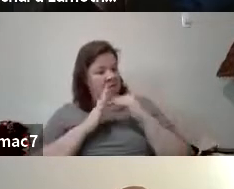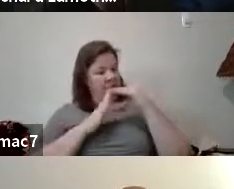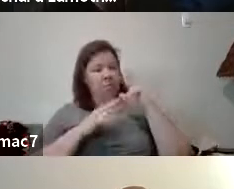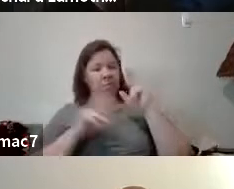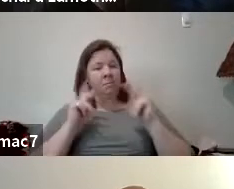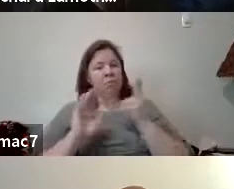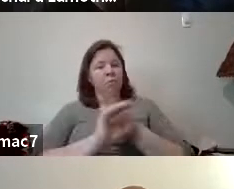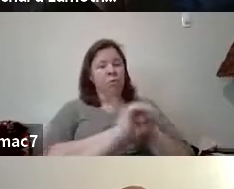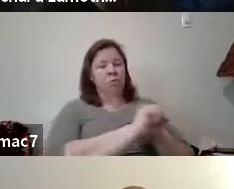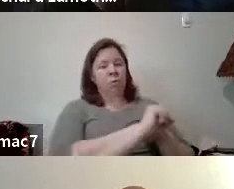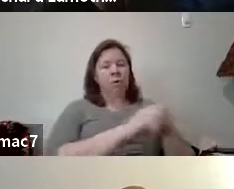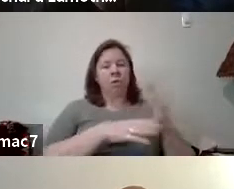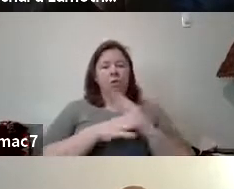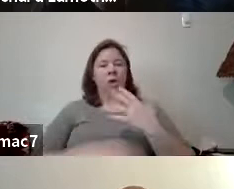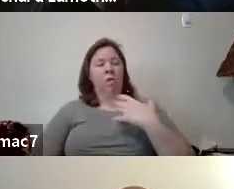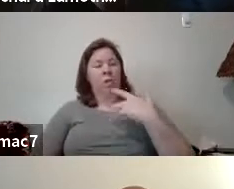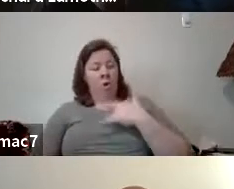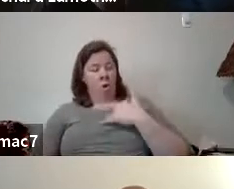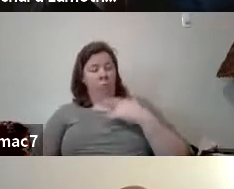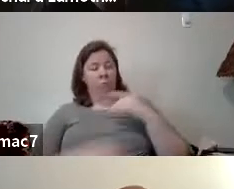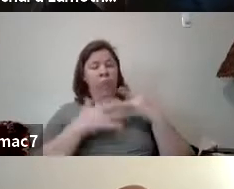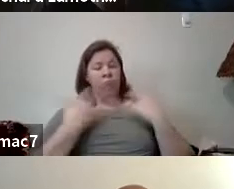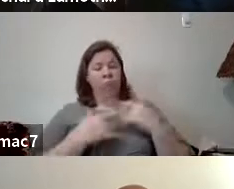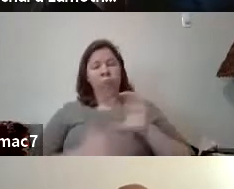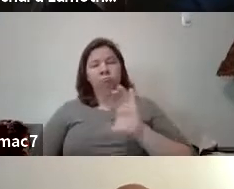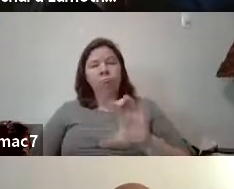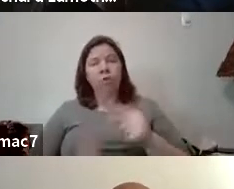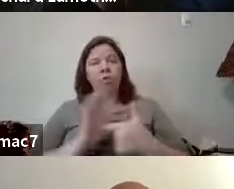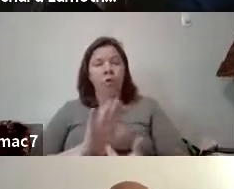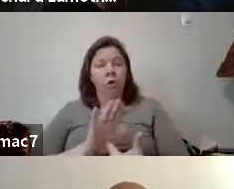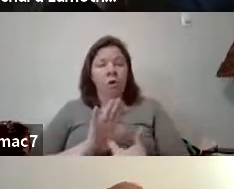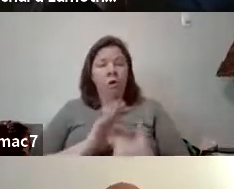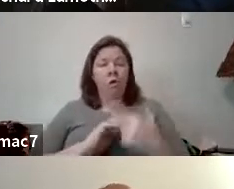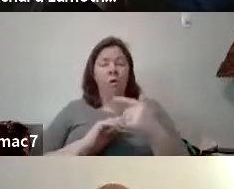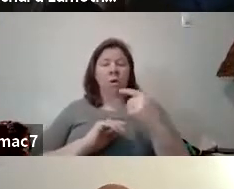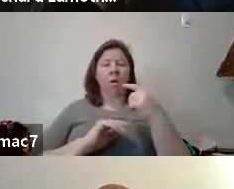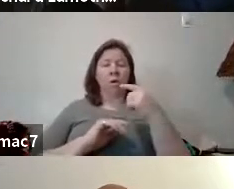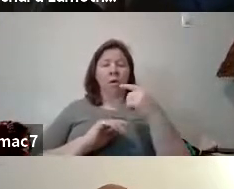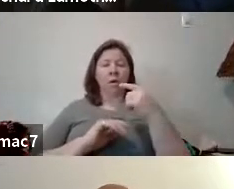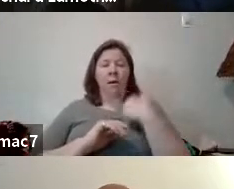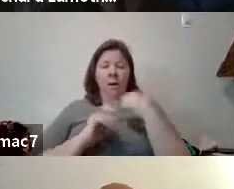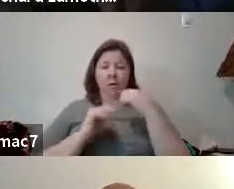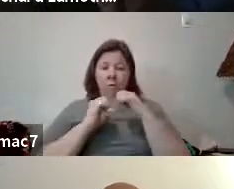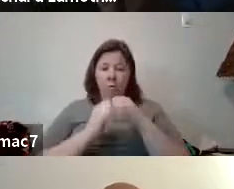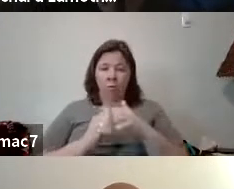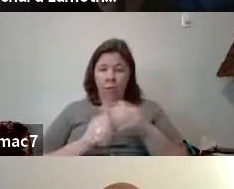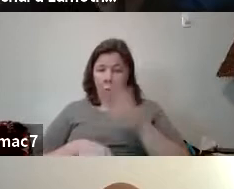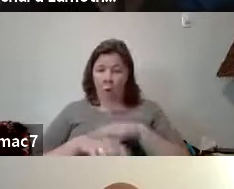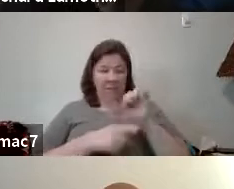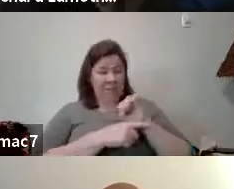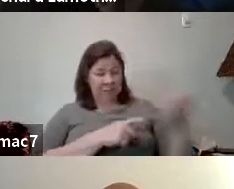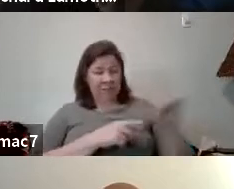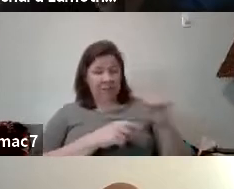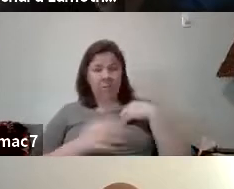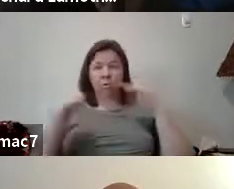on and share their heart. And so the company, as I said, I was with, I was there, I was on stage talking to